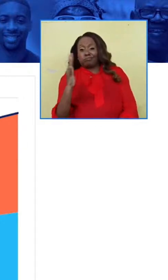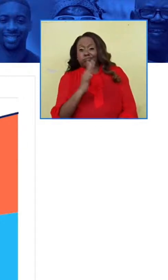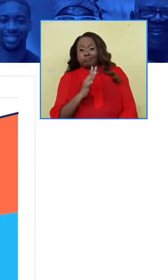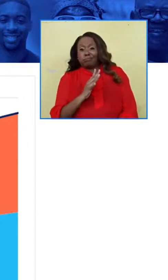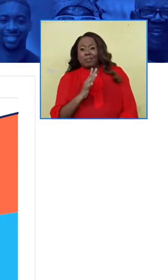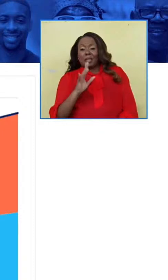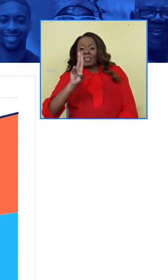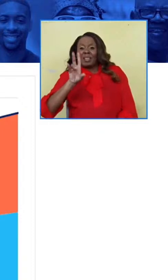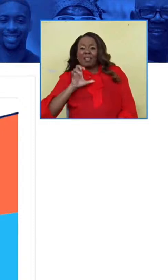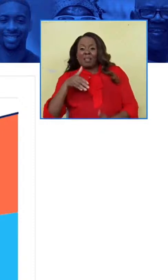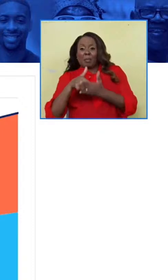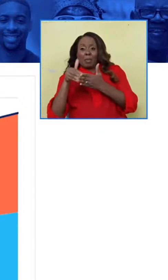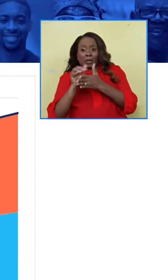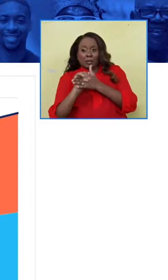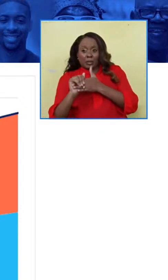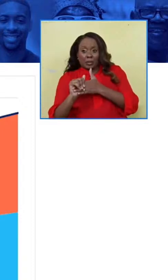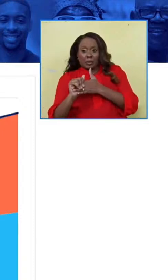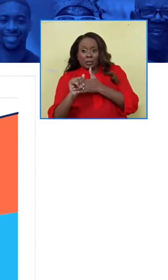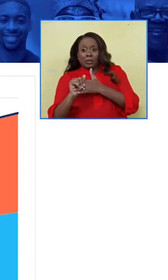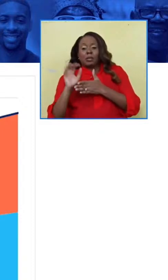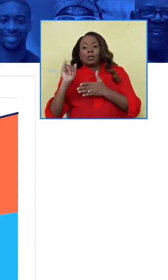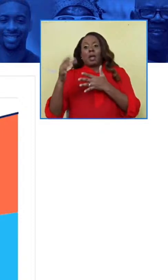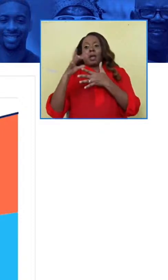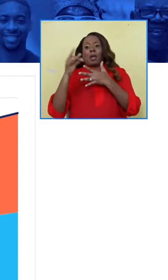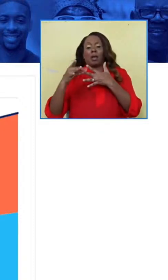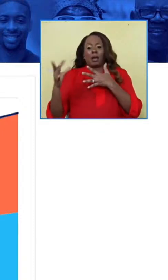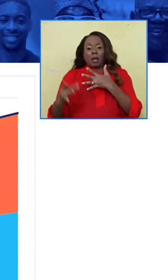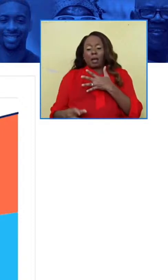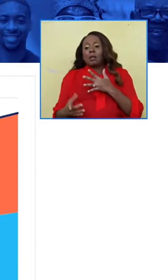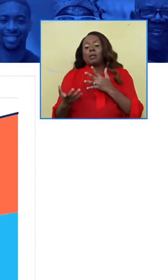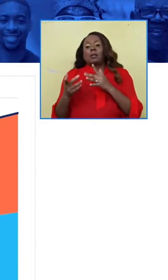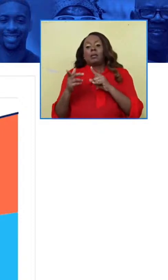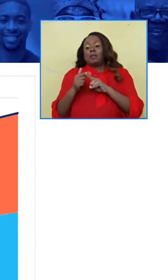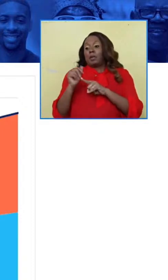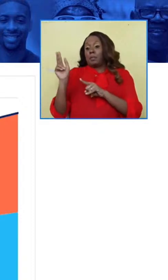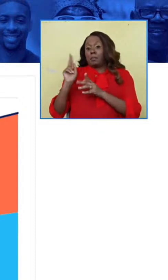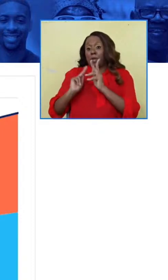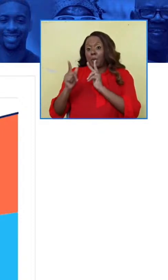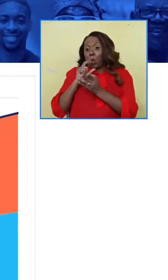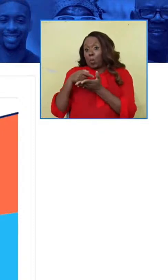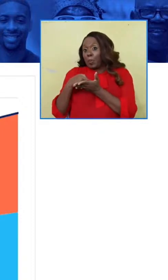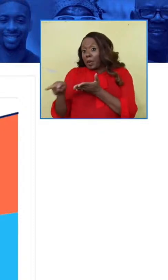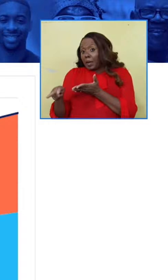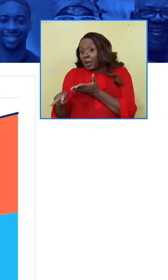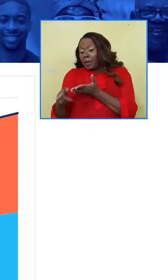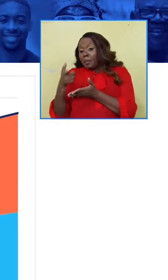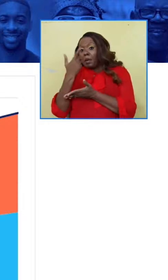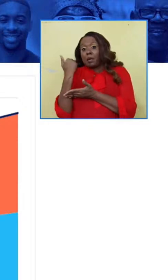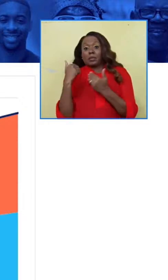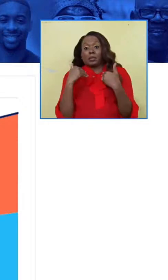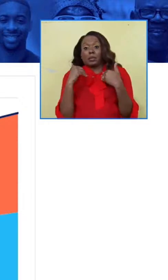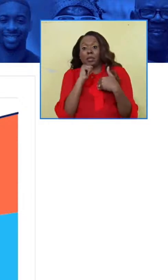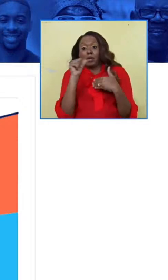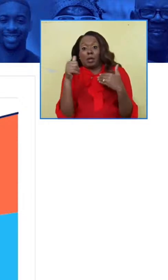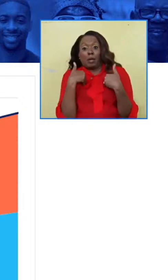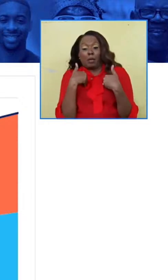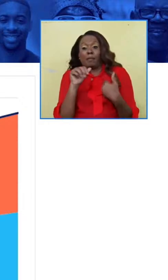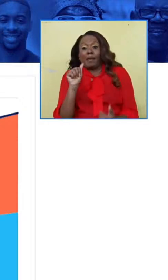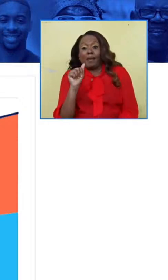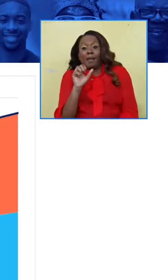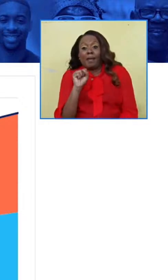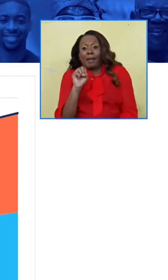that has to be filled. And the options are going to be either from the contribution side, because we no longer have any assets if that happens, so it has to be